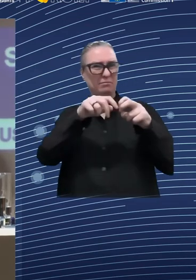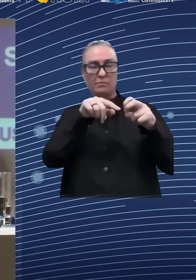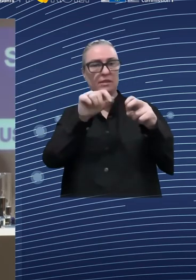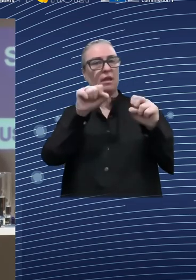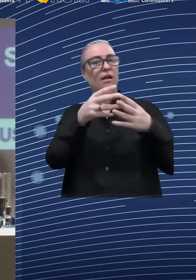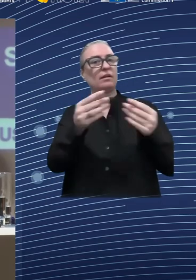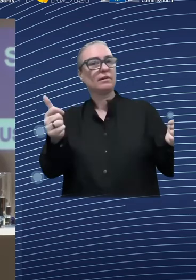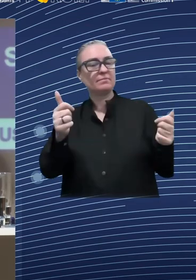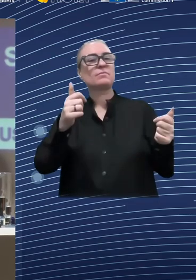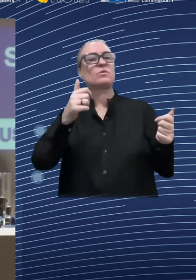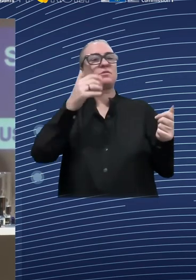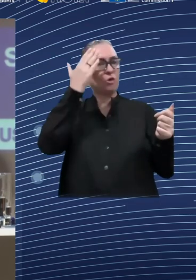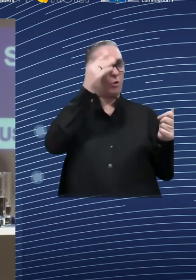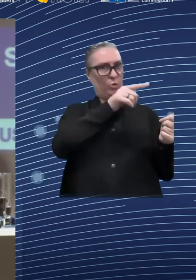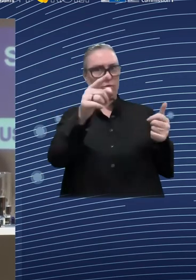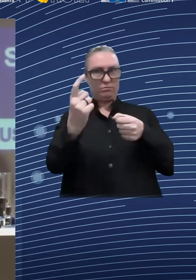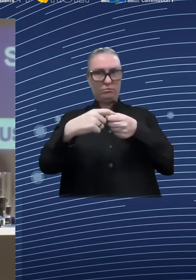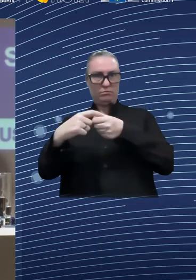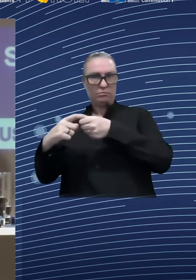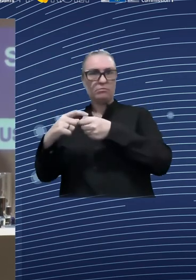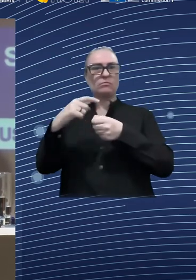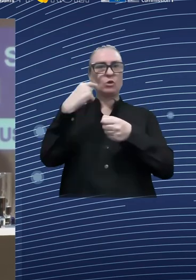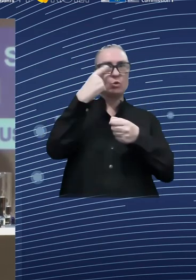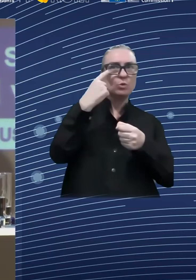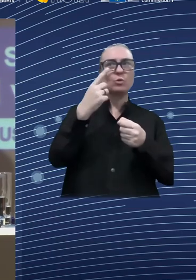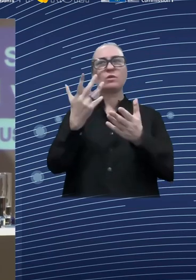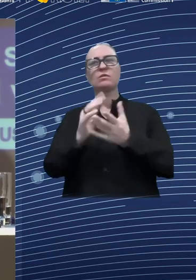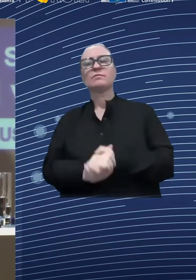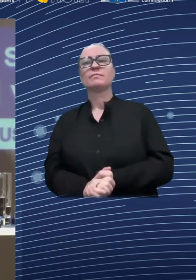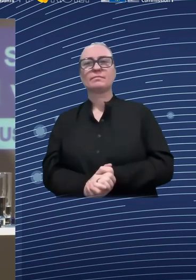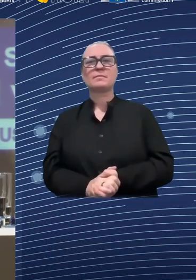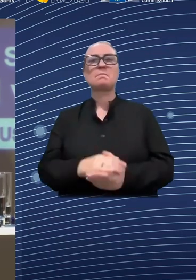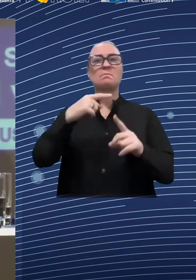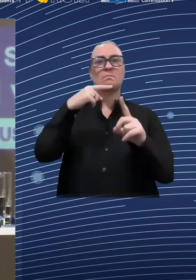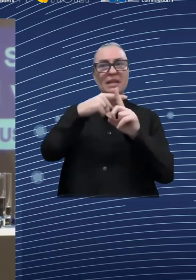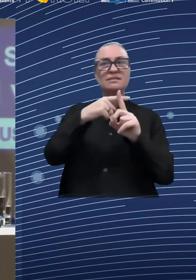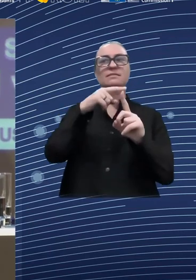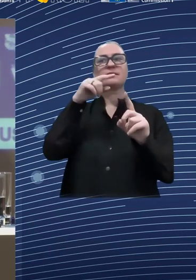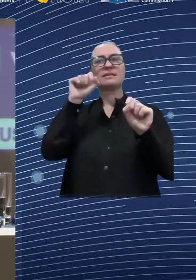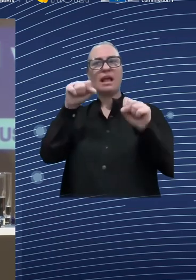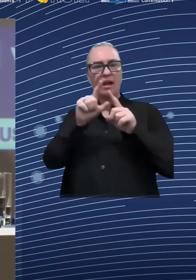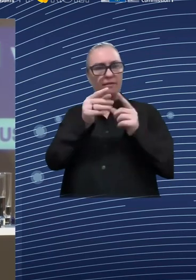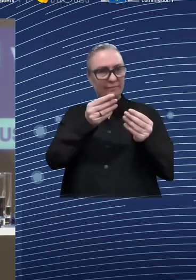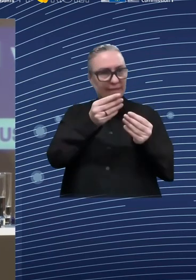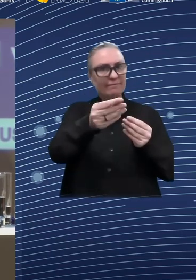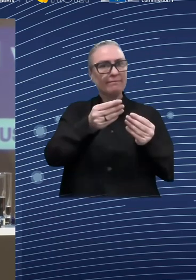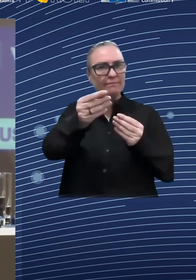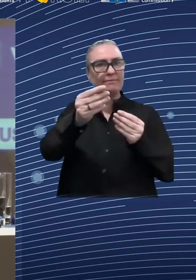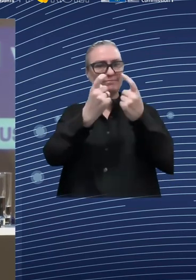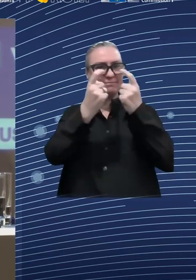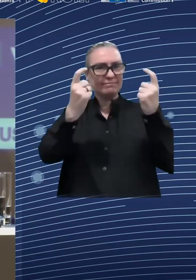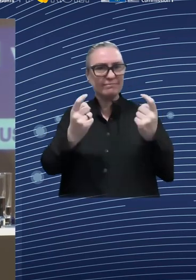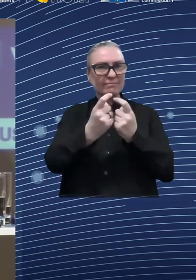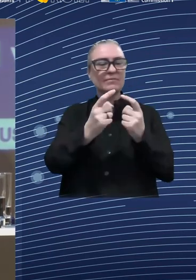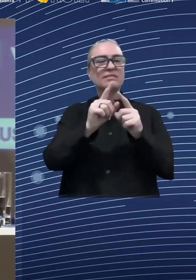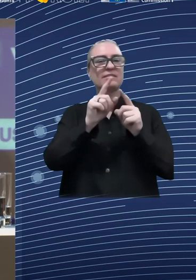and it works from both sides of the coin. You're able to see how you build your career, how you reskill, and the employer is able to see how you've gotten there.